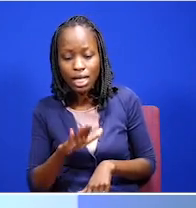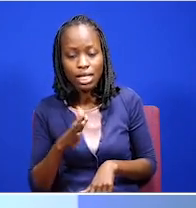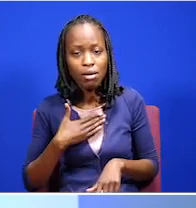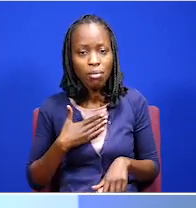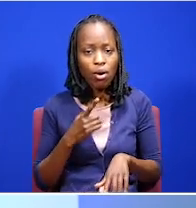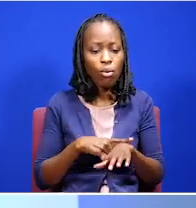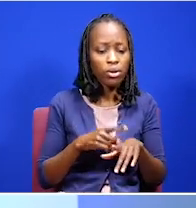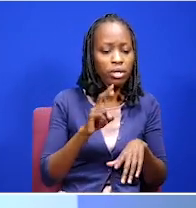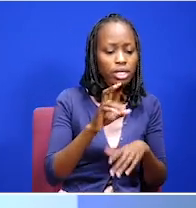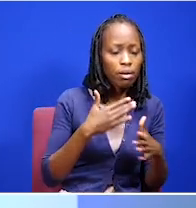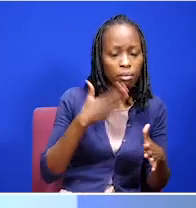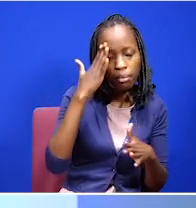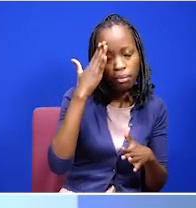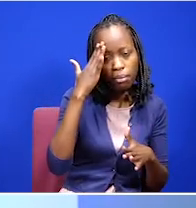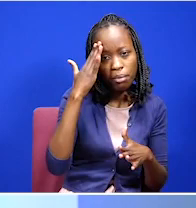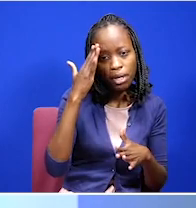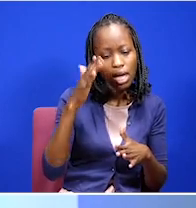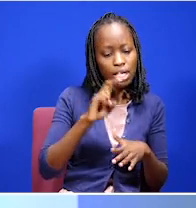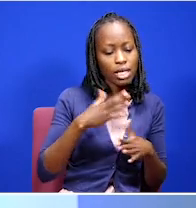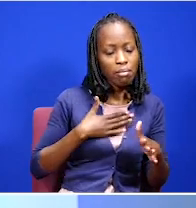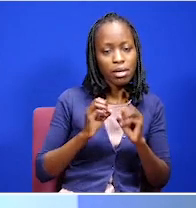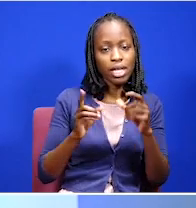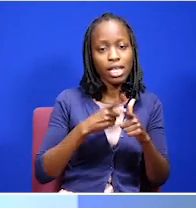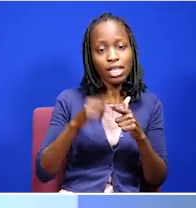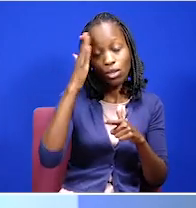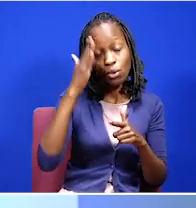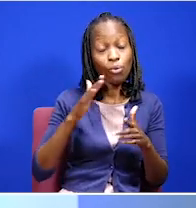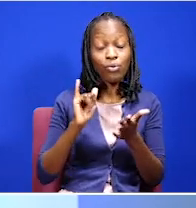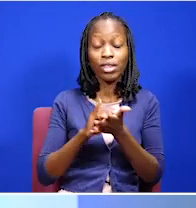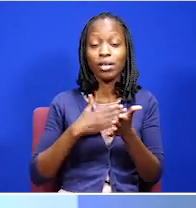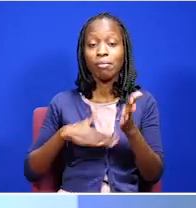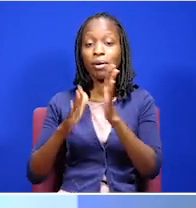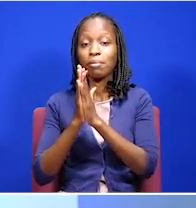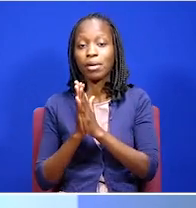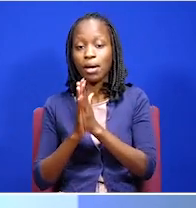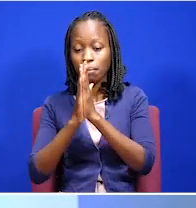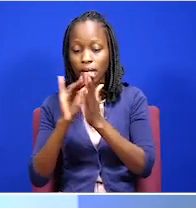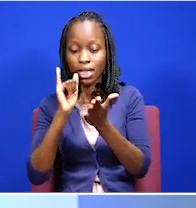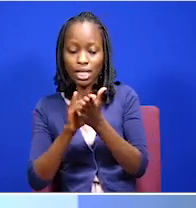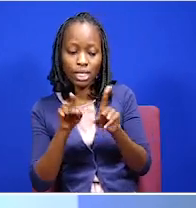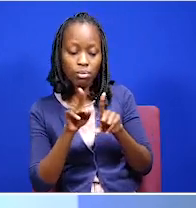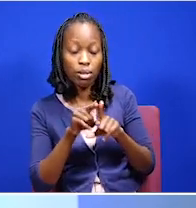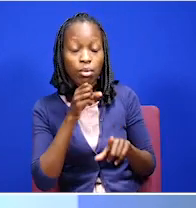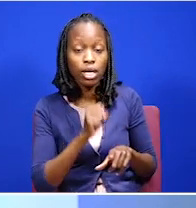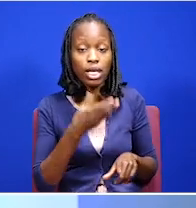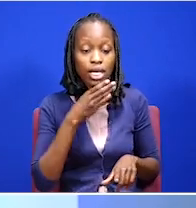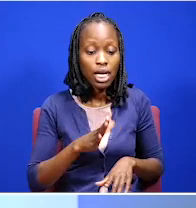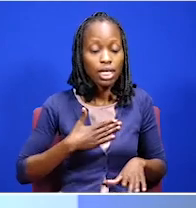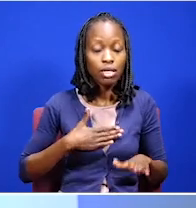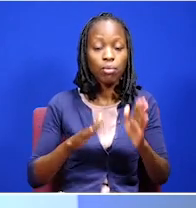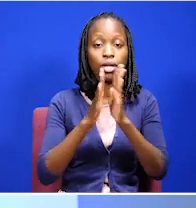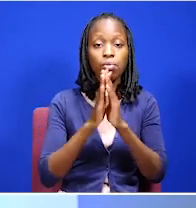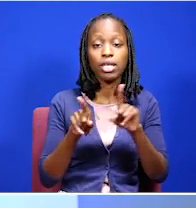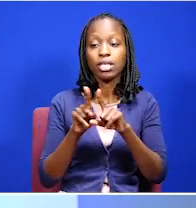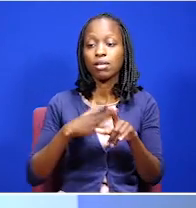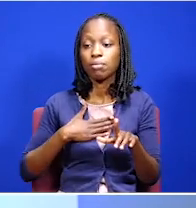I go to connect. And my grandsons, they come looking. And when they don't see me, they know I have got to connect. And my prayer